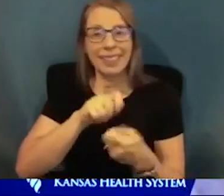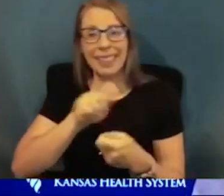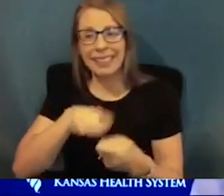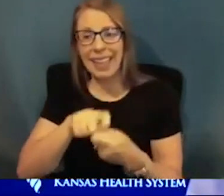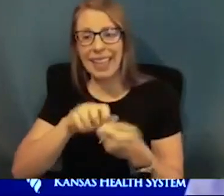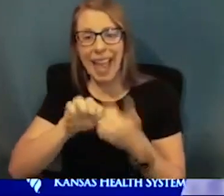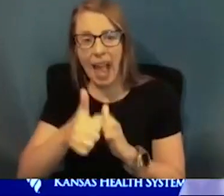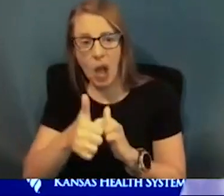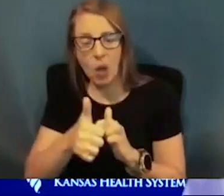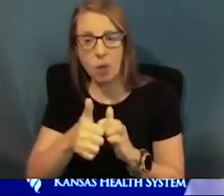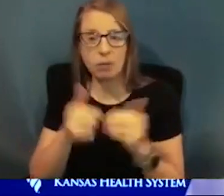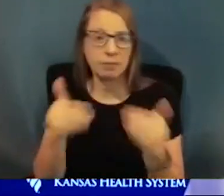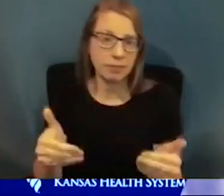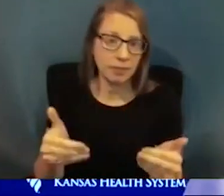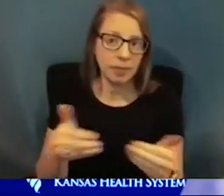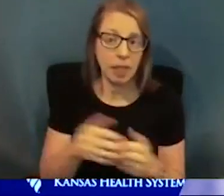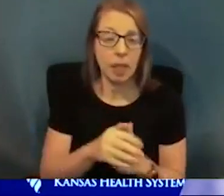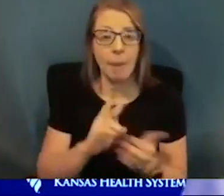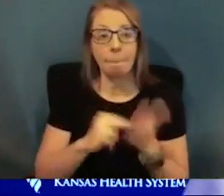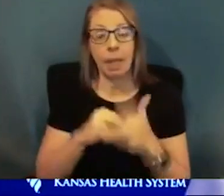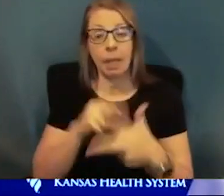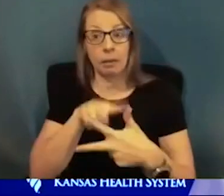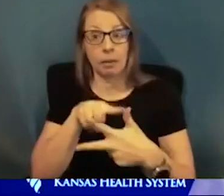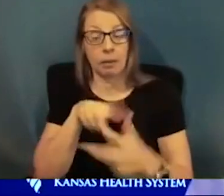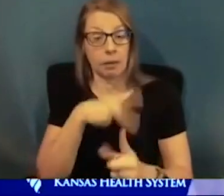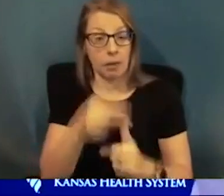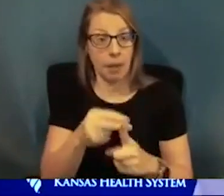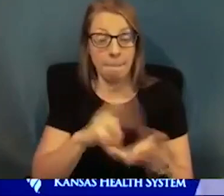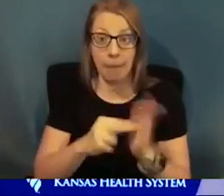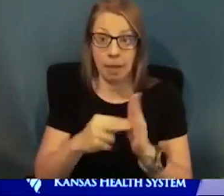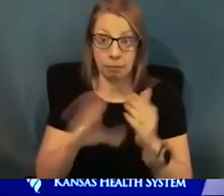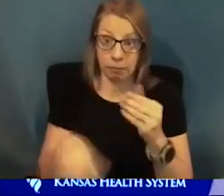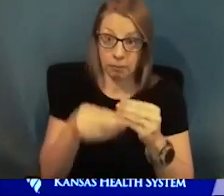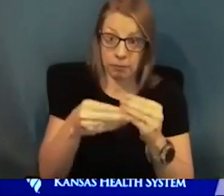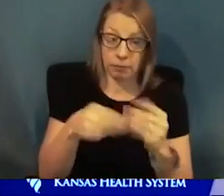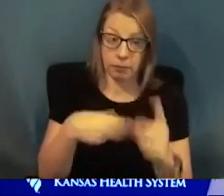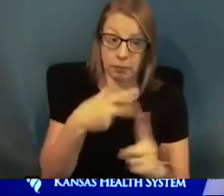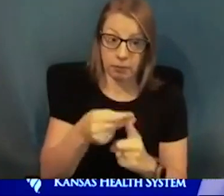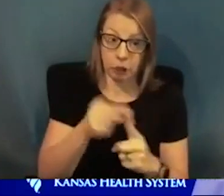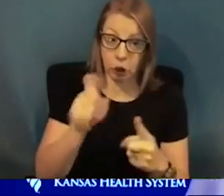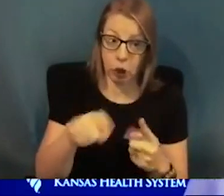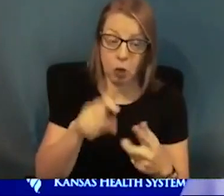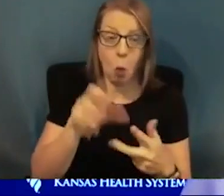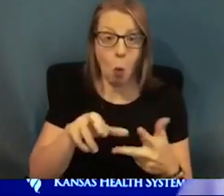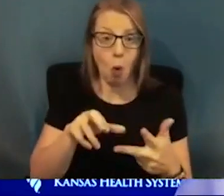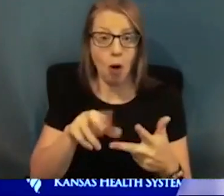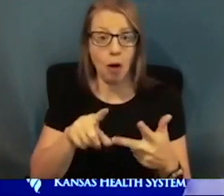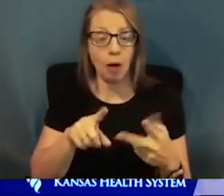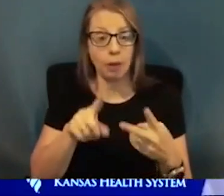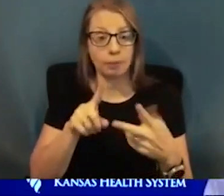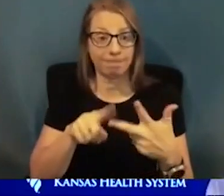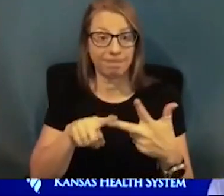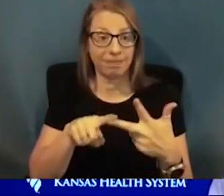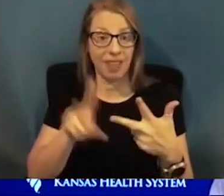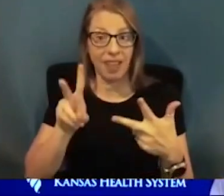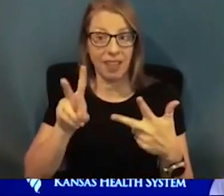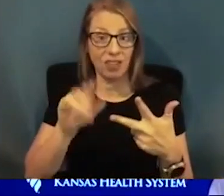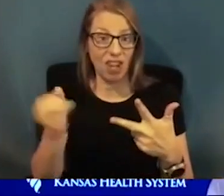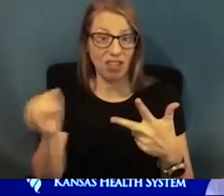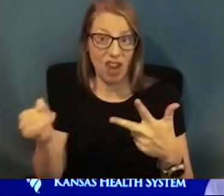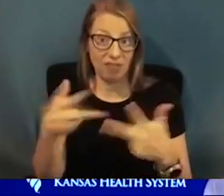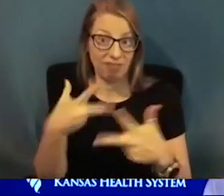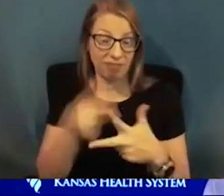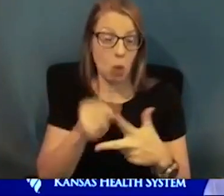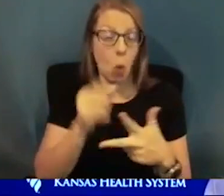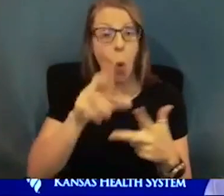vaccines initially, should you get additional dosing of mRNA vaccine? Or should you get the viral vector vaccine? Or if you got the Johnson &